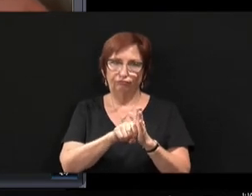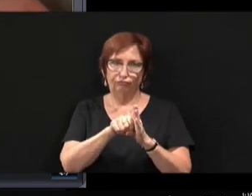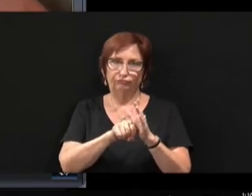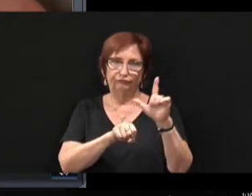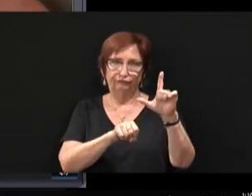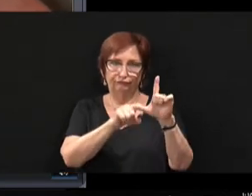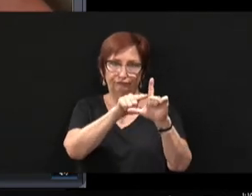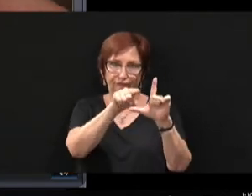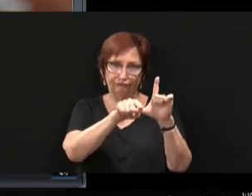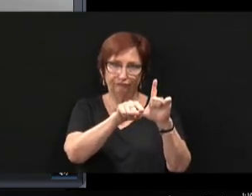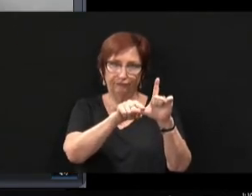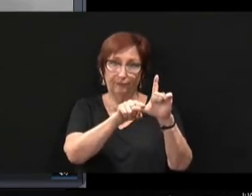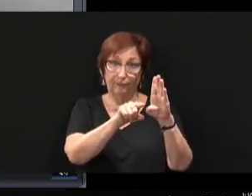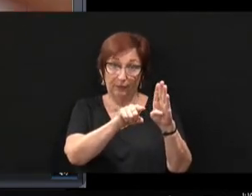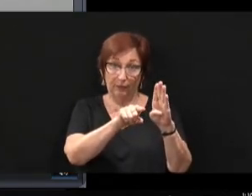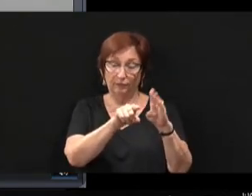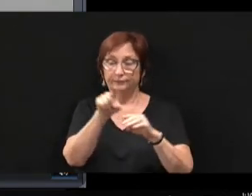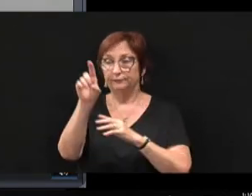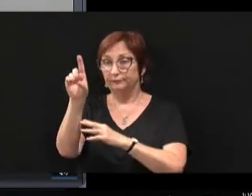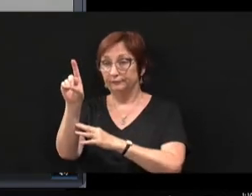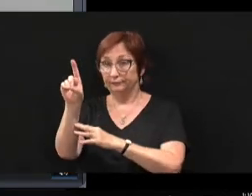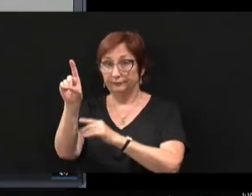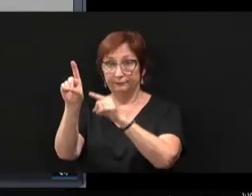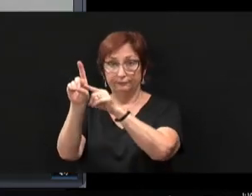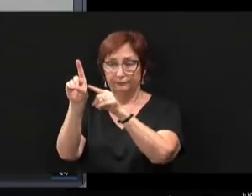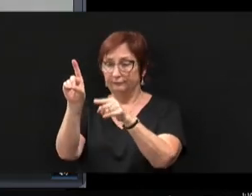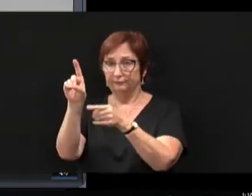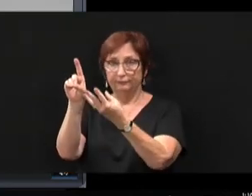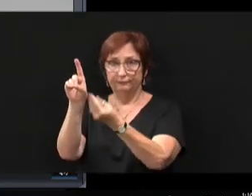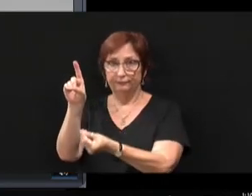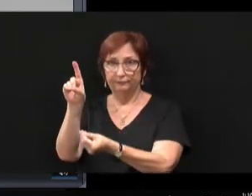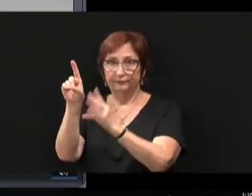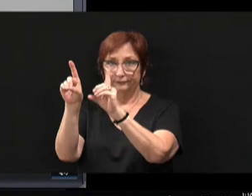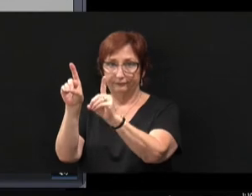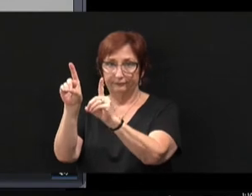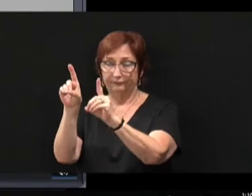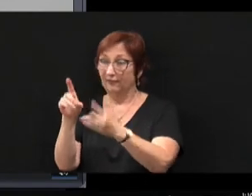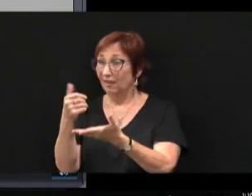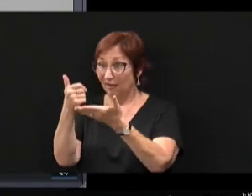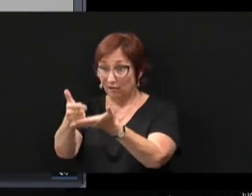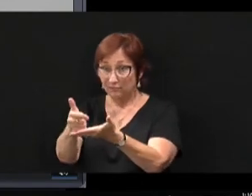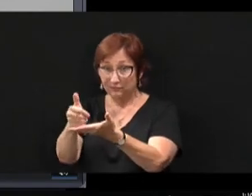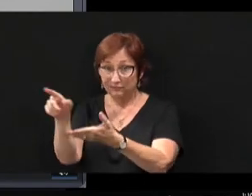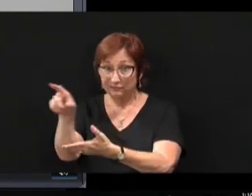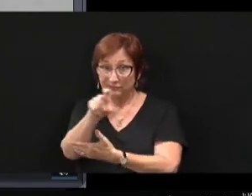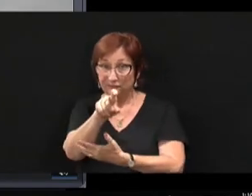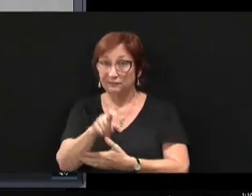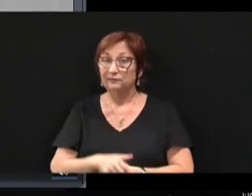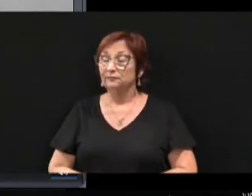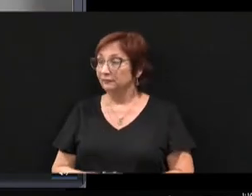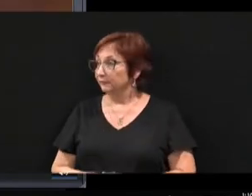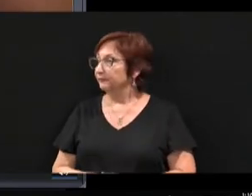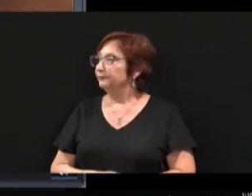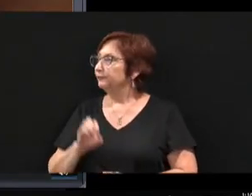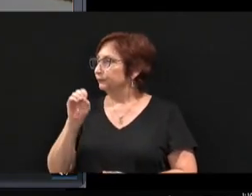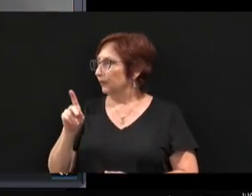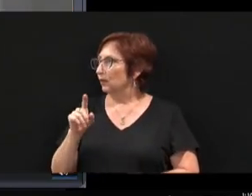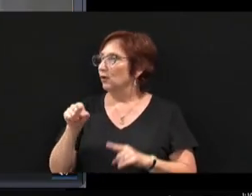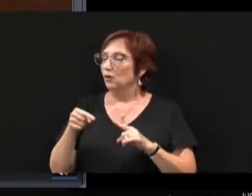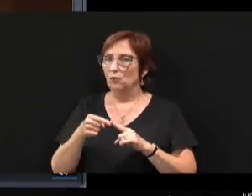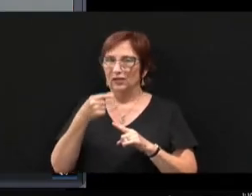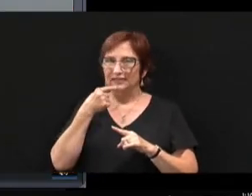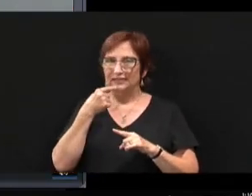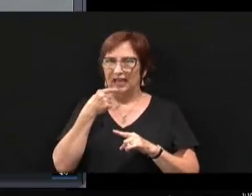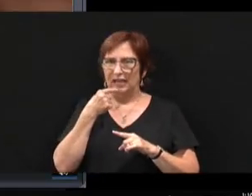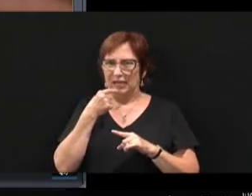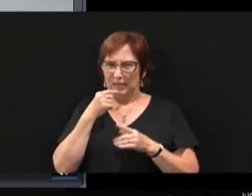Index finger on the stick, there's a ball there, that's a B. Does that help? Okay. I do think when they're so close,